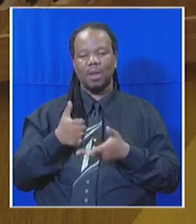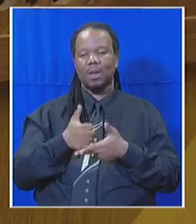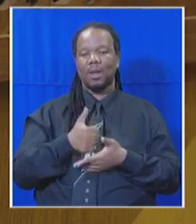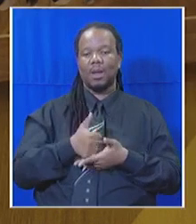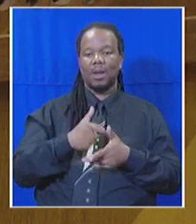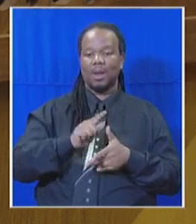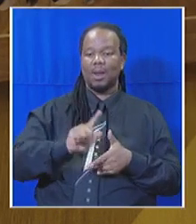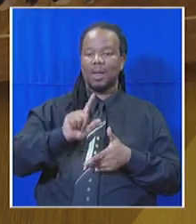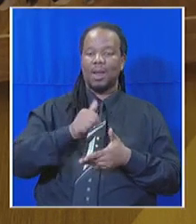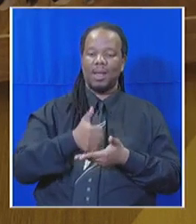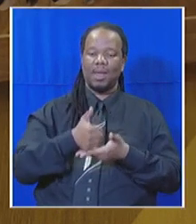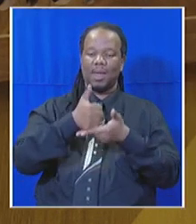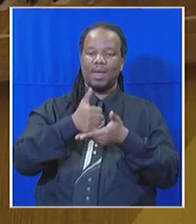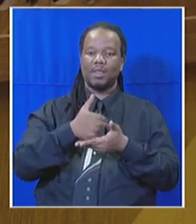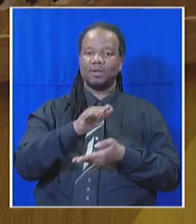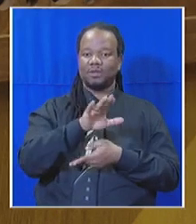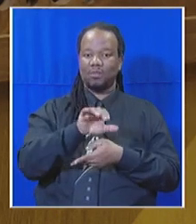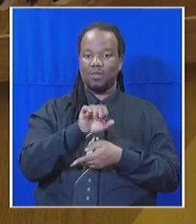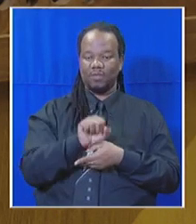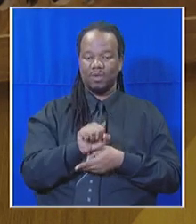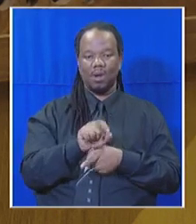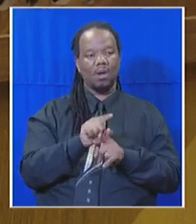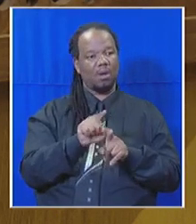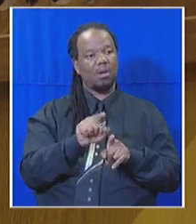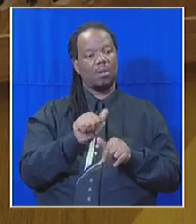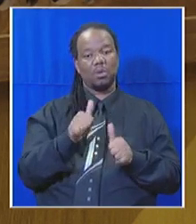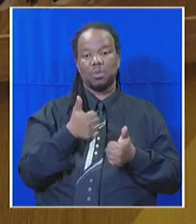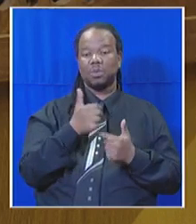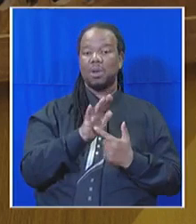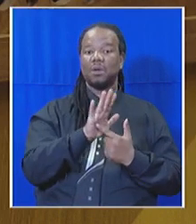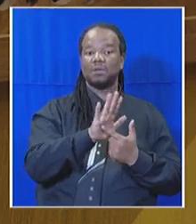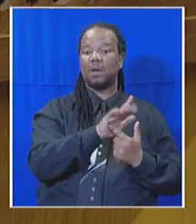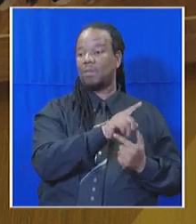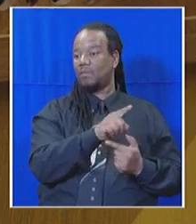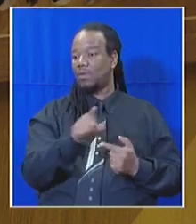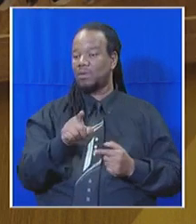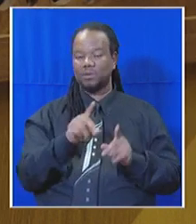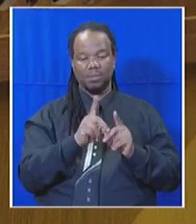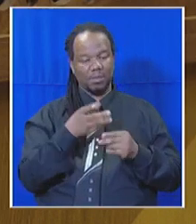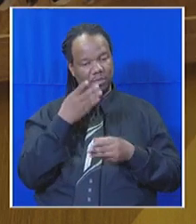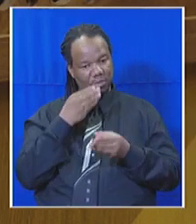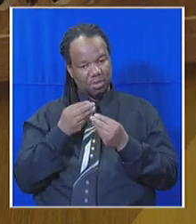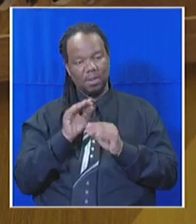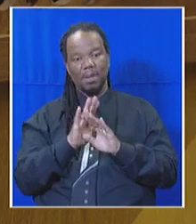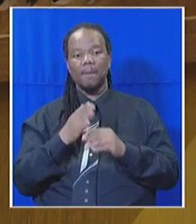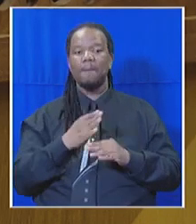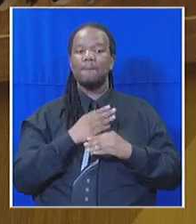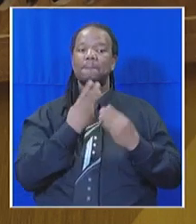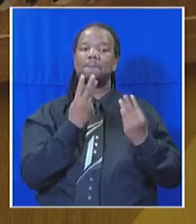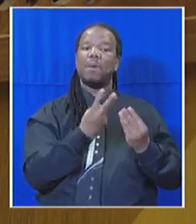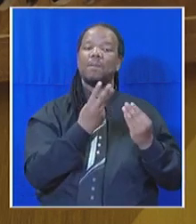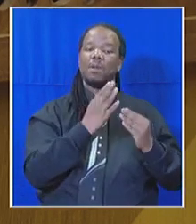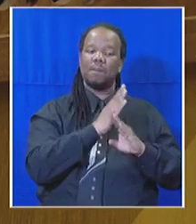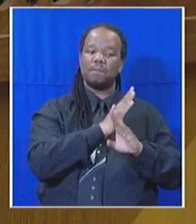is, again, an example to all departments. And lastly, the issue of the public protector. Whilst we now know